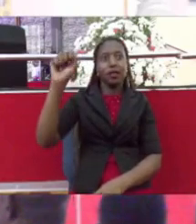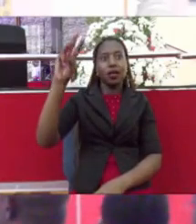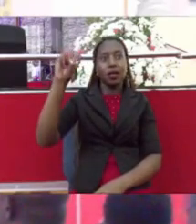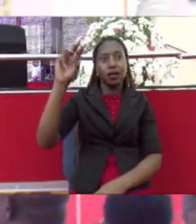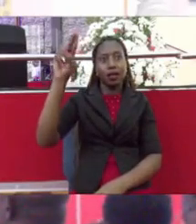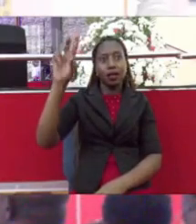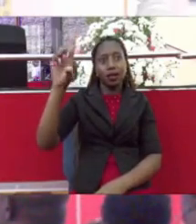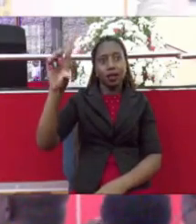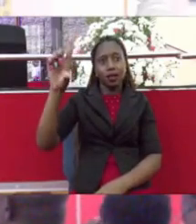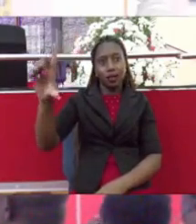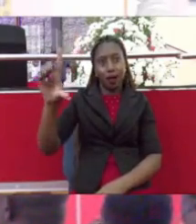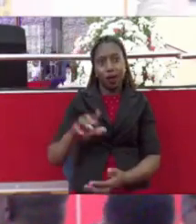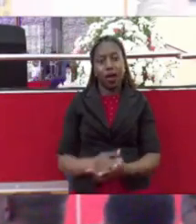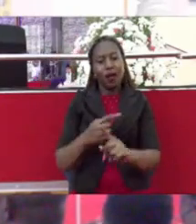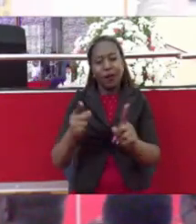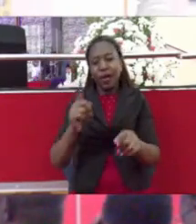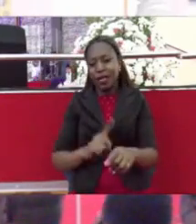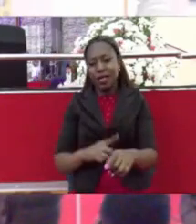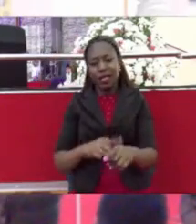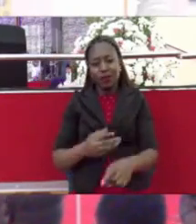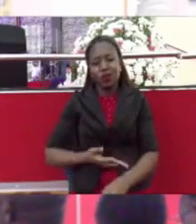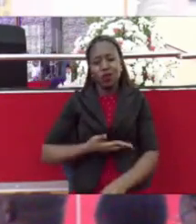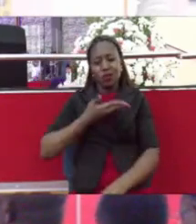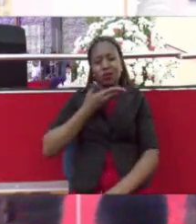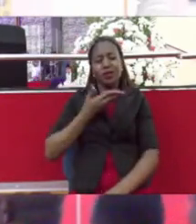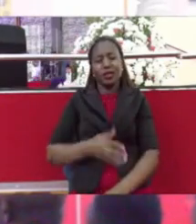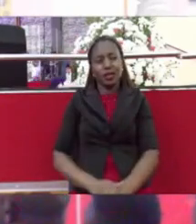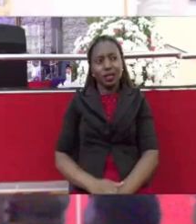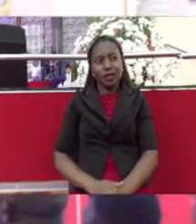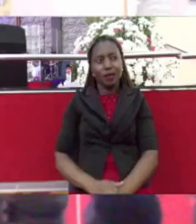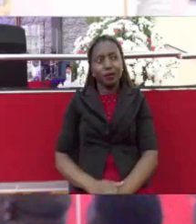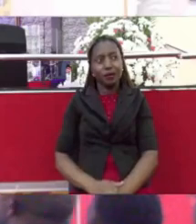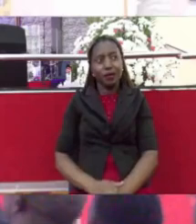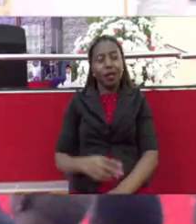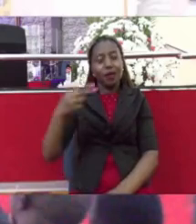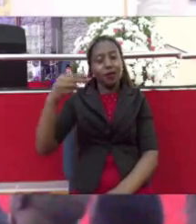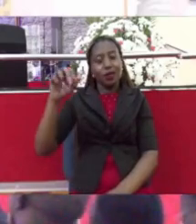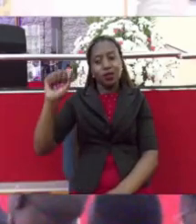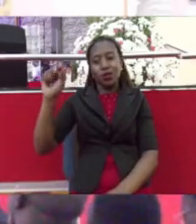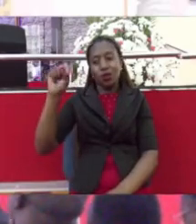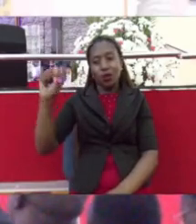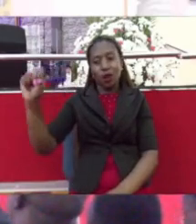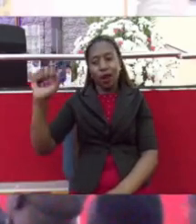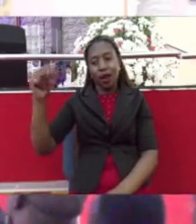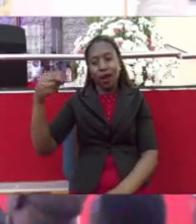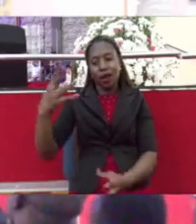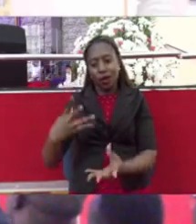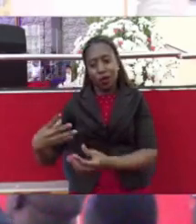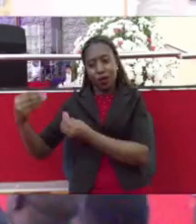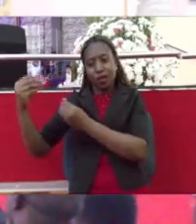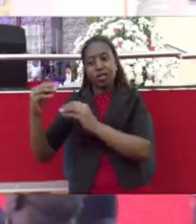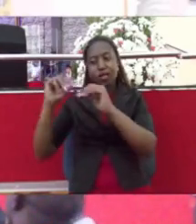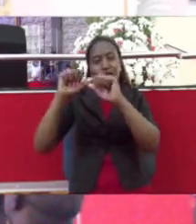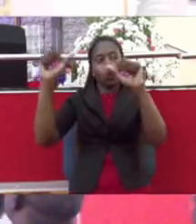she was provoked, lakini hata alipoweza kudhihakiwa, she went into the altar. Alienda kwenye madhabahu. She